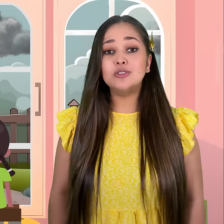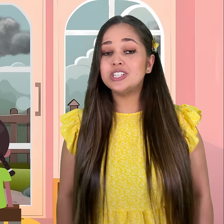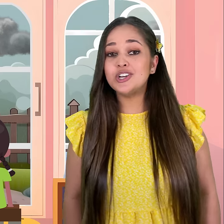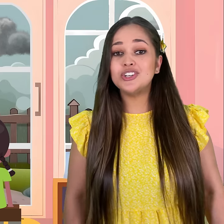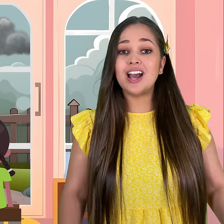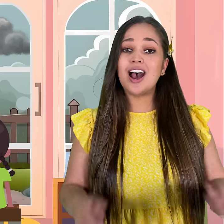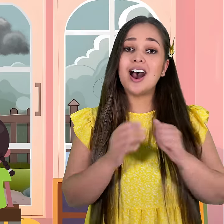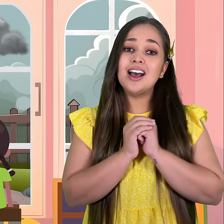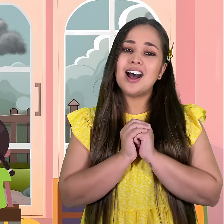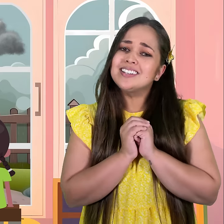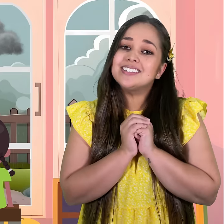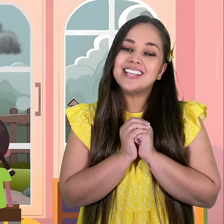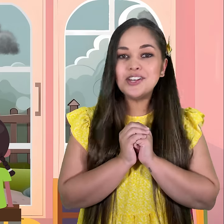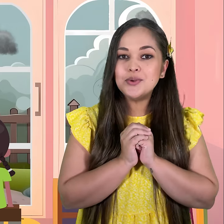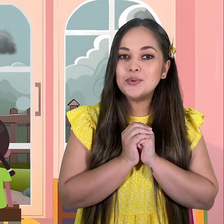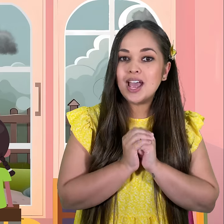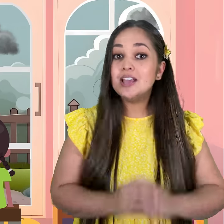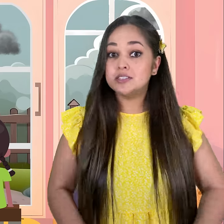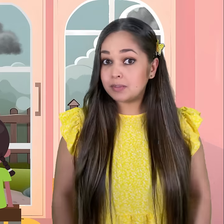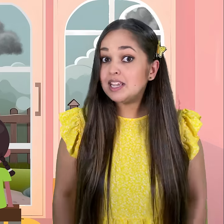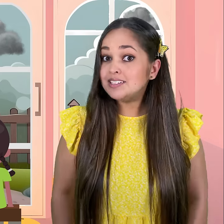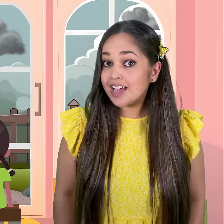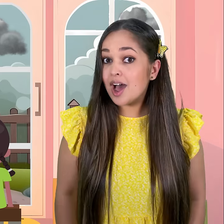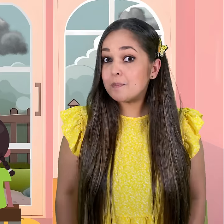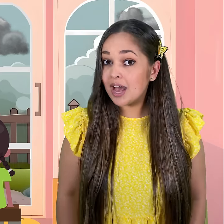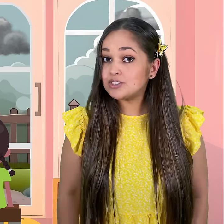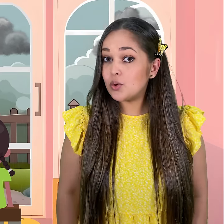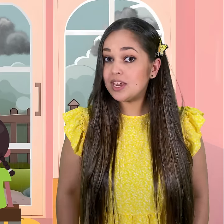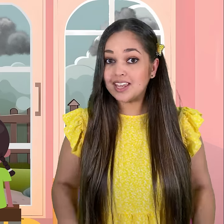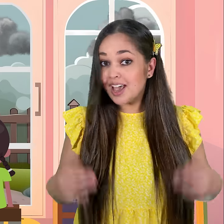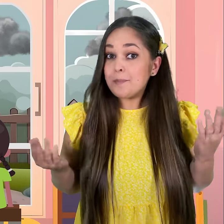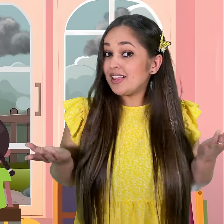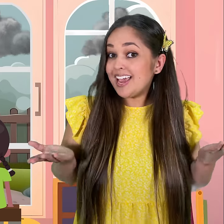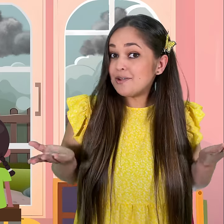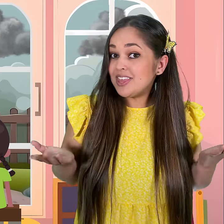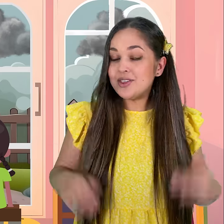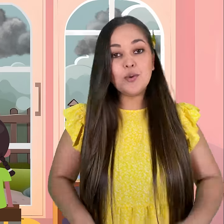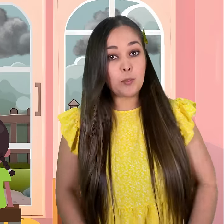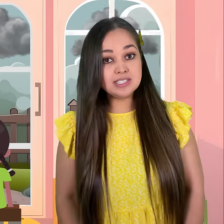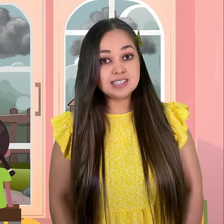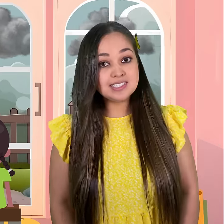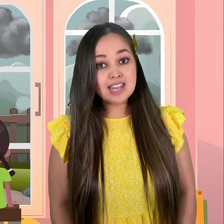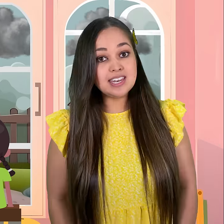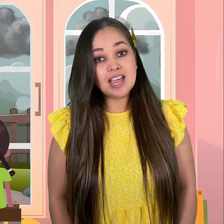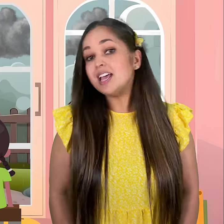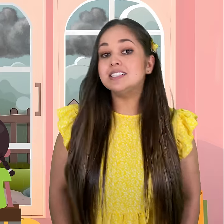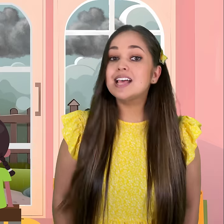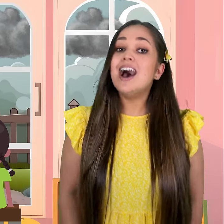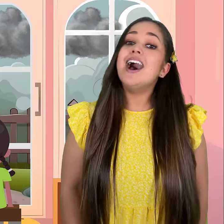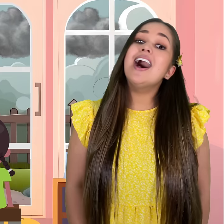These little children are asking you to please come out so we can play with you. Oh, Mr.